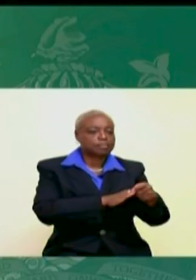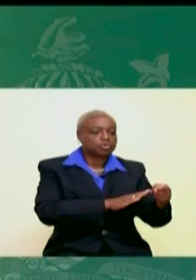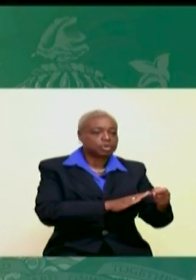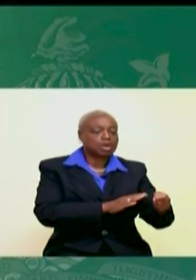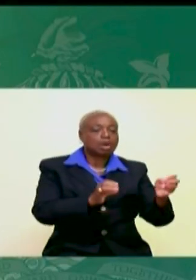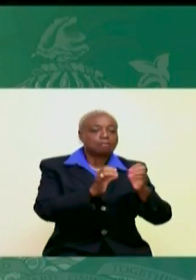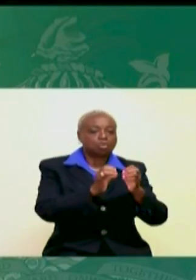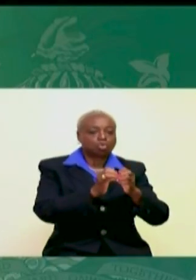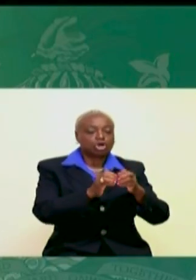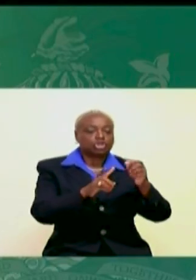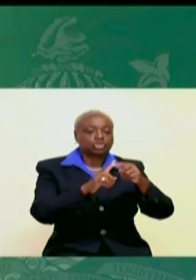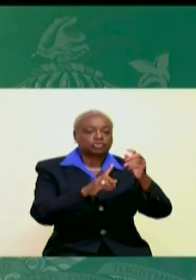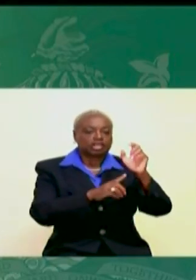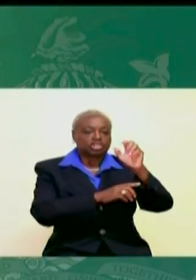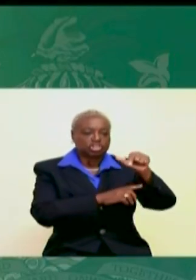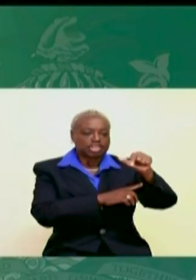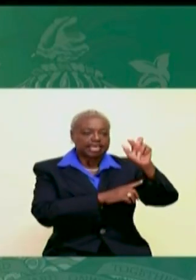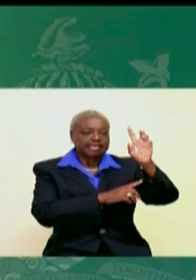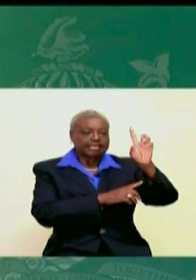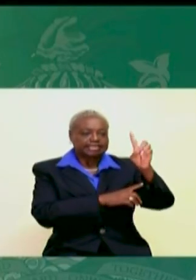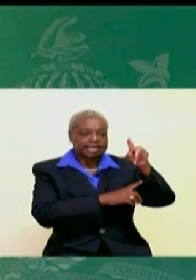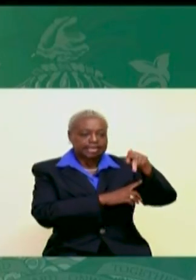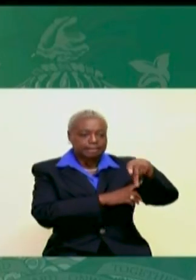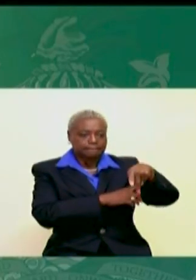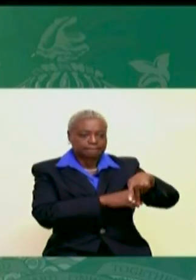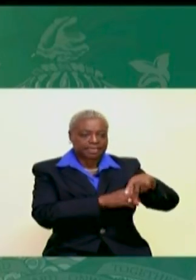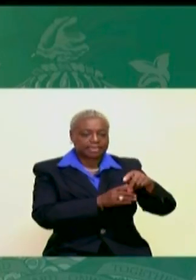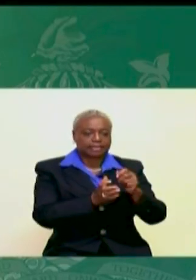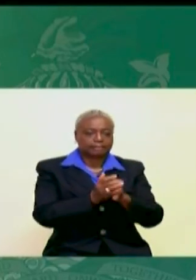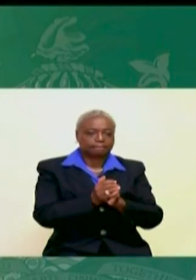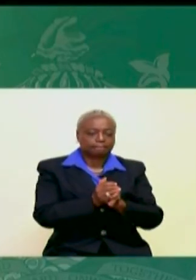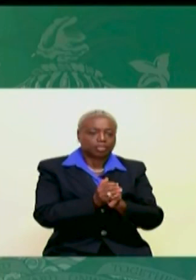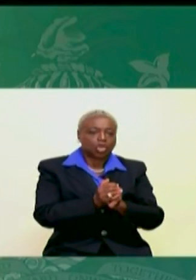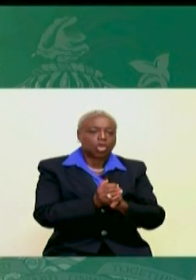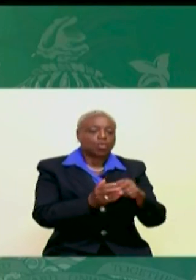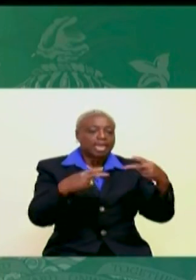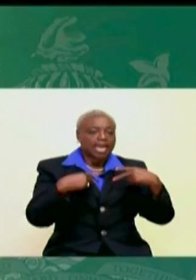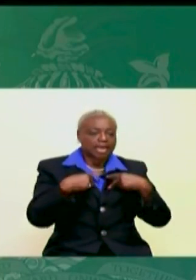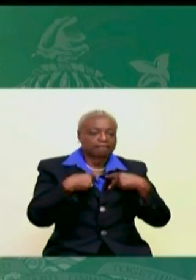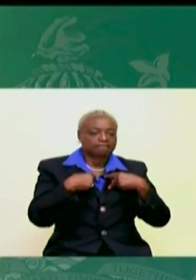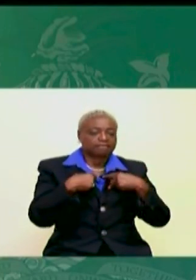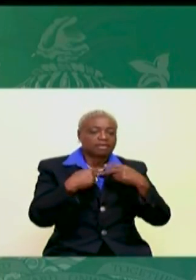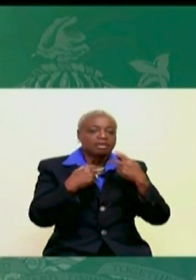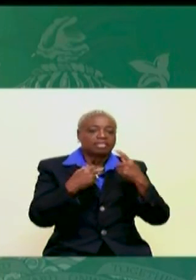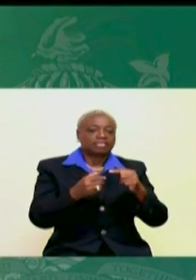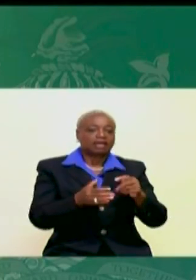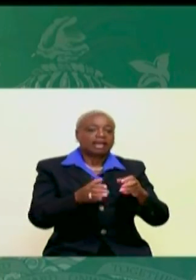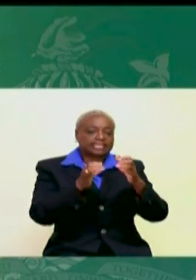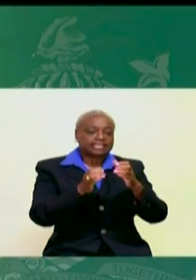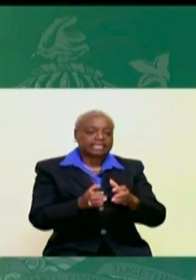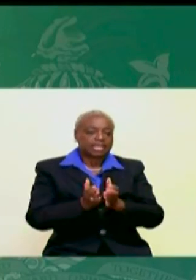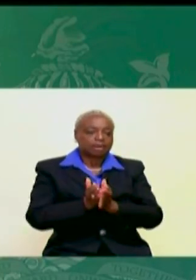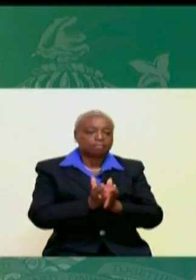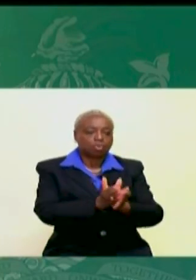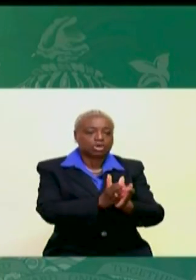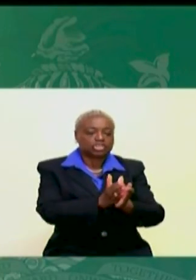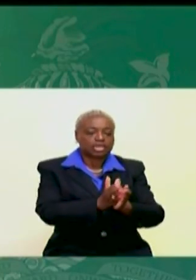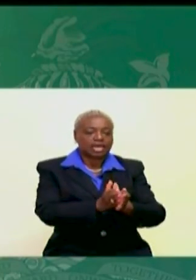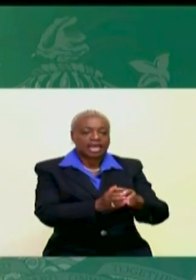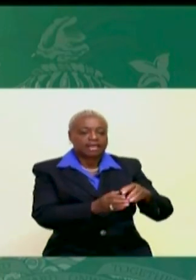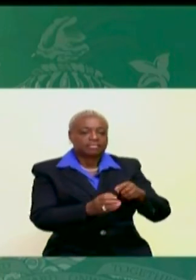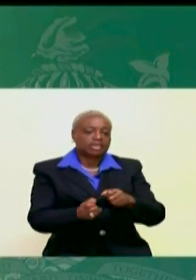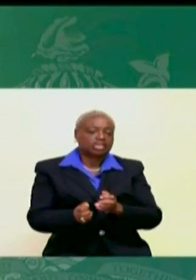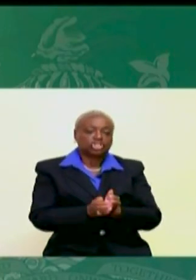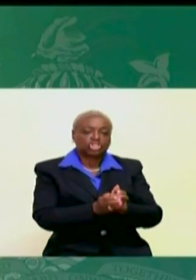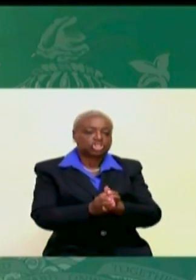be correct, Madam Speaker, that you have the container port and you have the shipyard, you have all those companies, the industry in Grand Bahama, and they